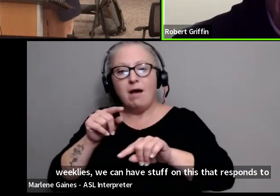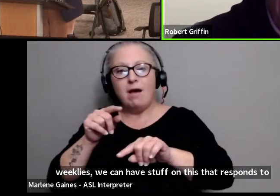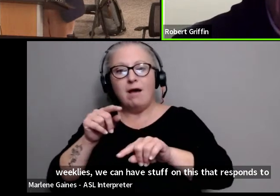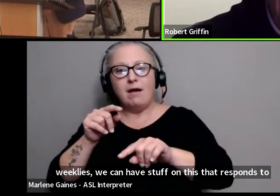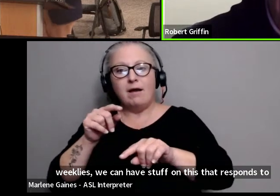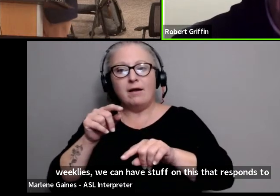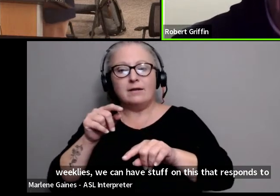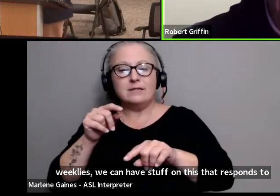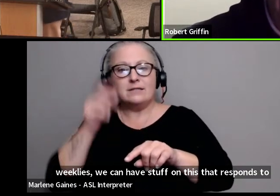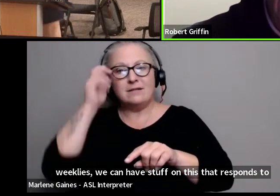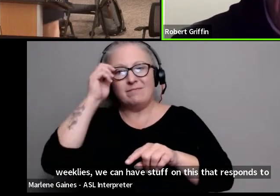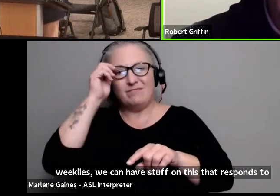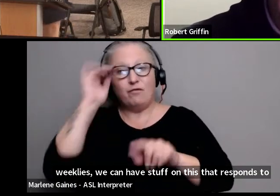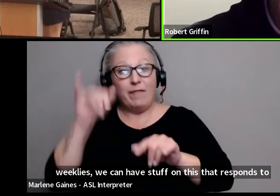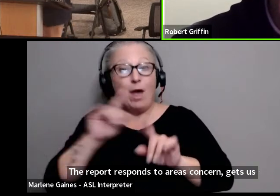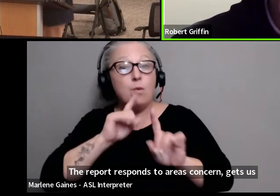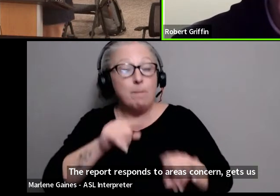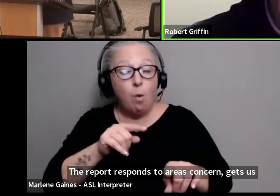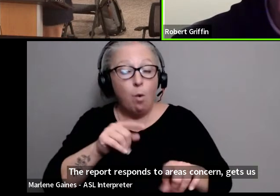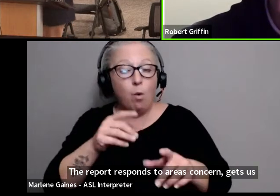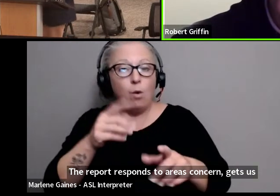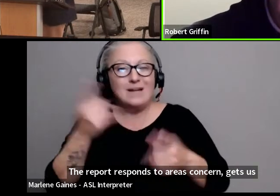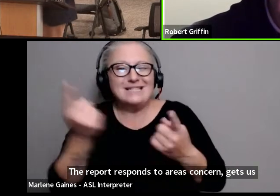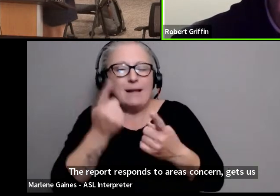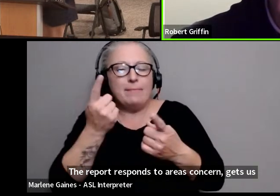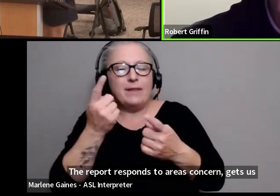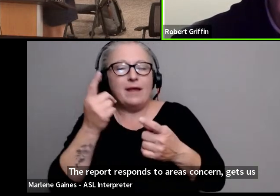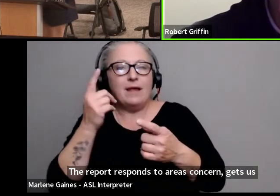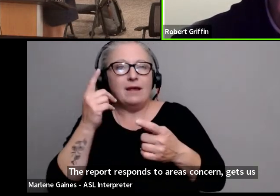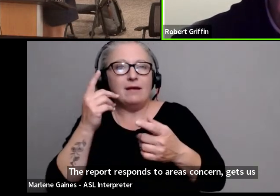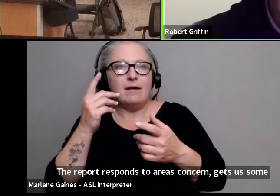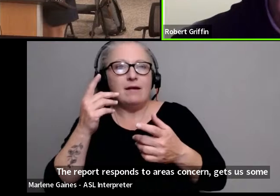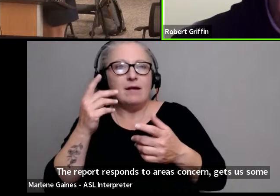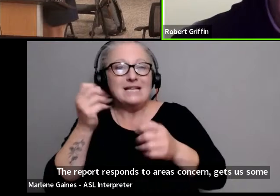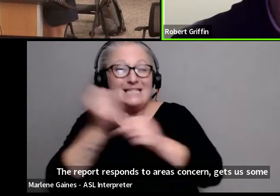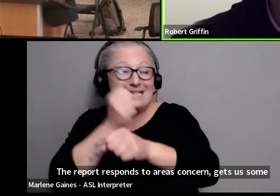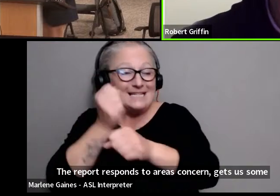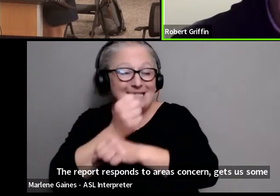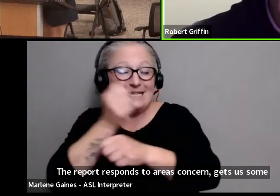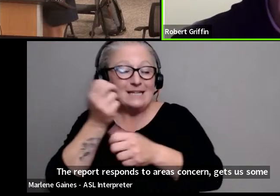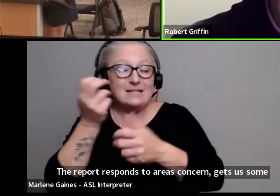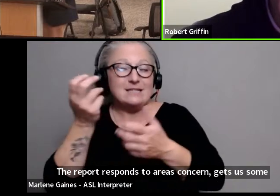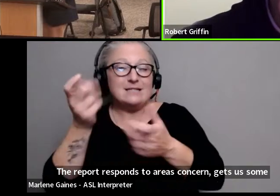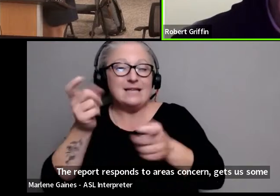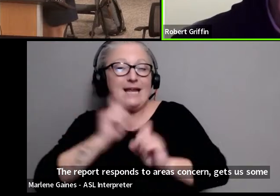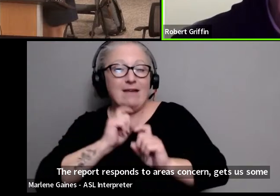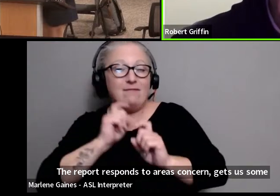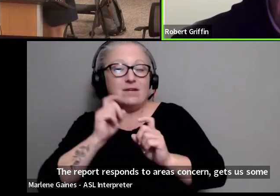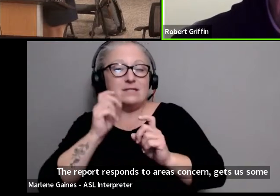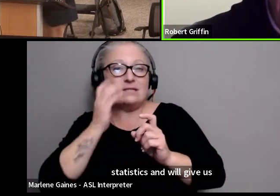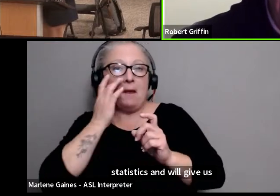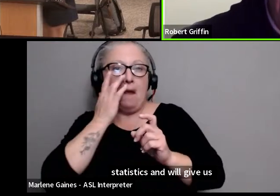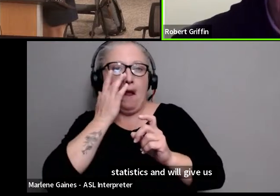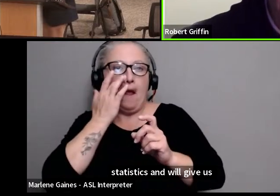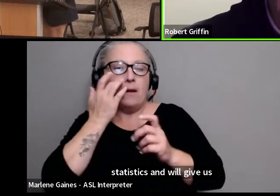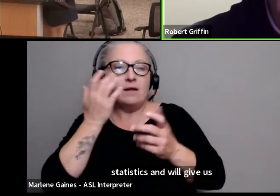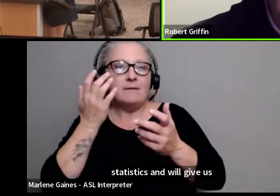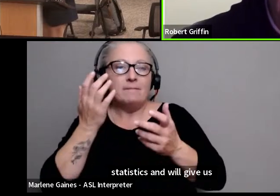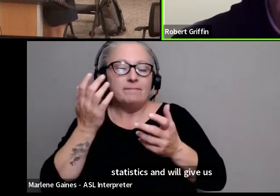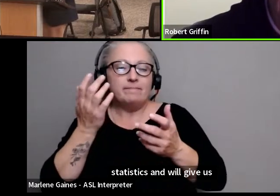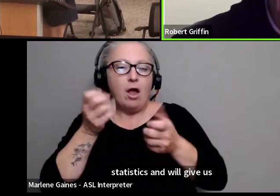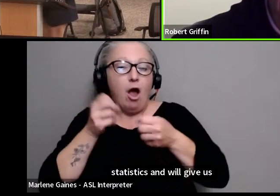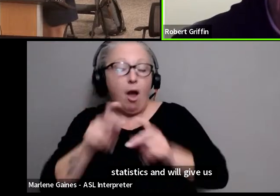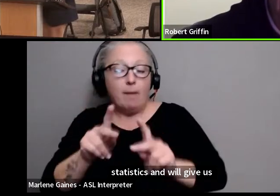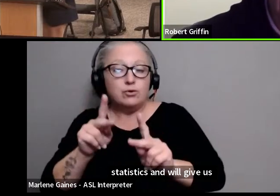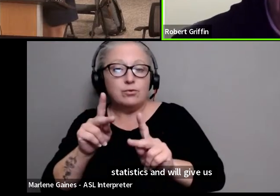of concern, gets us some statistics, and will give us sort of an opportunity